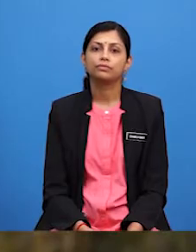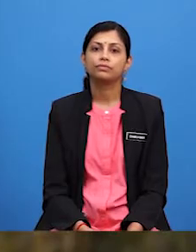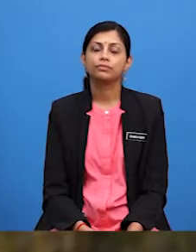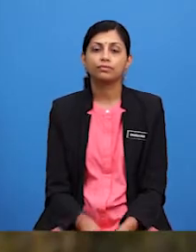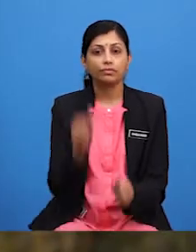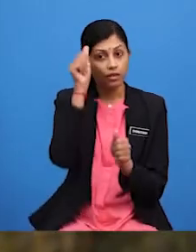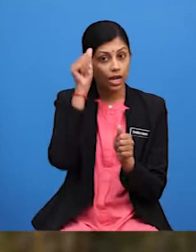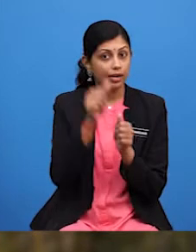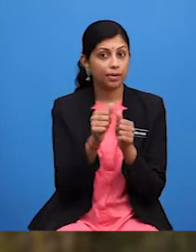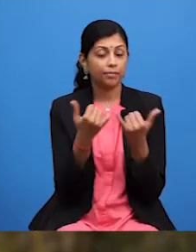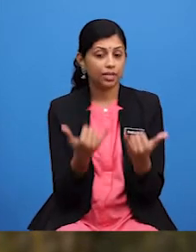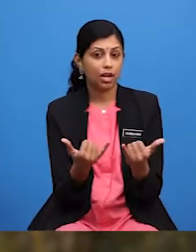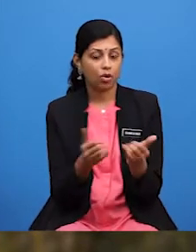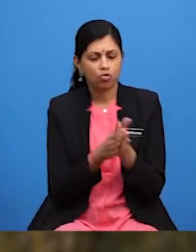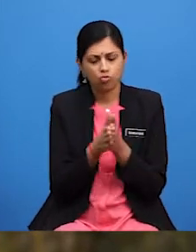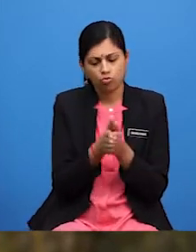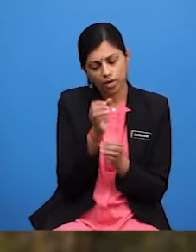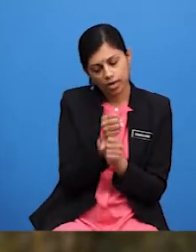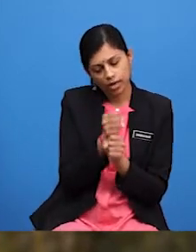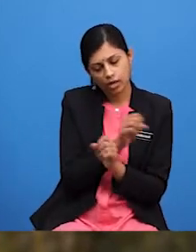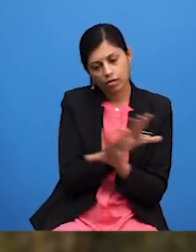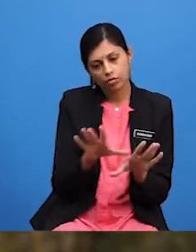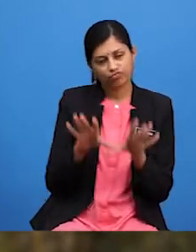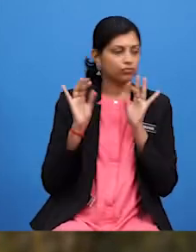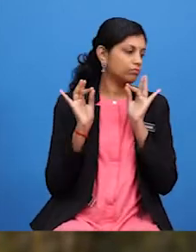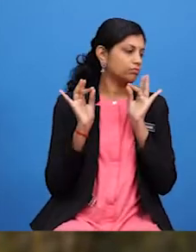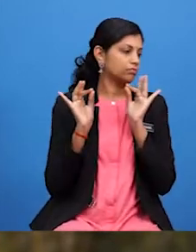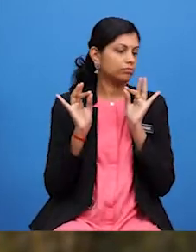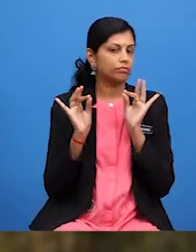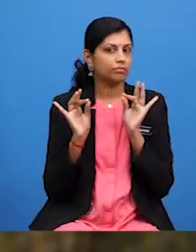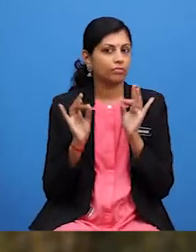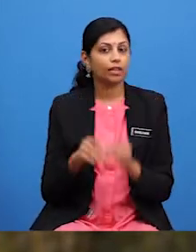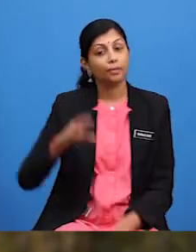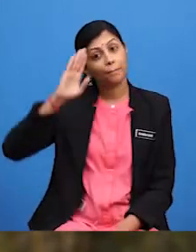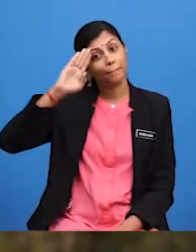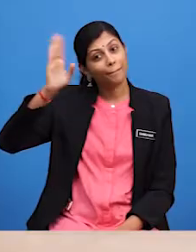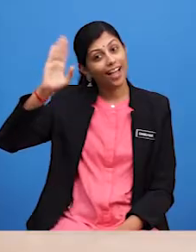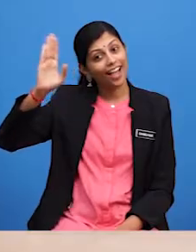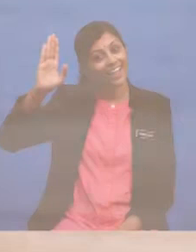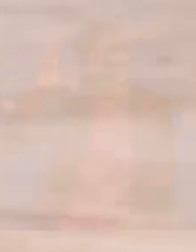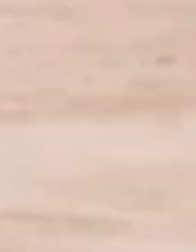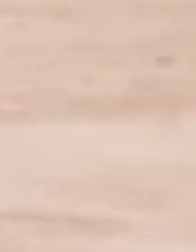Remember now, work hard and don't give up. All the best and bye-bye!